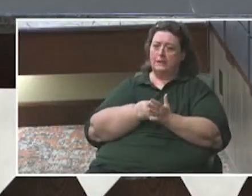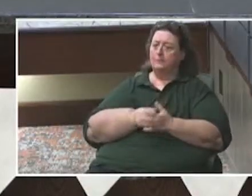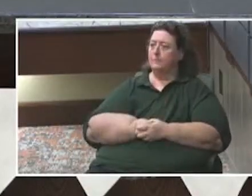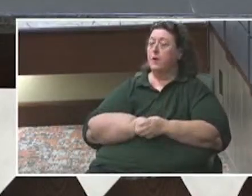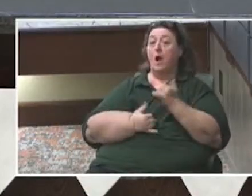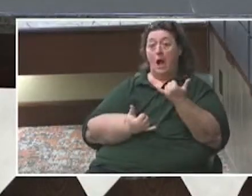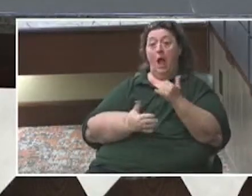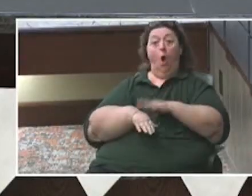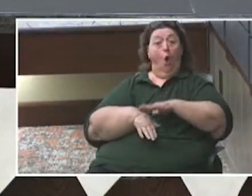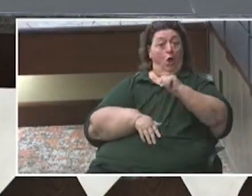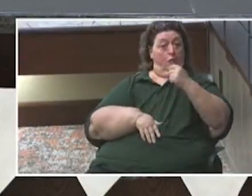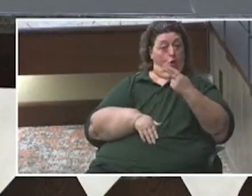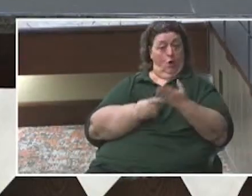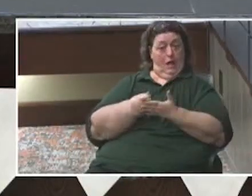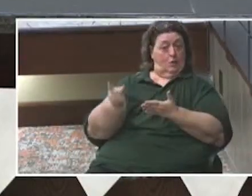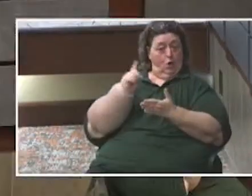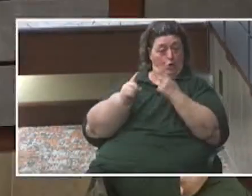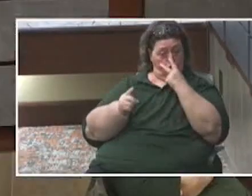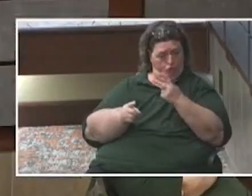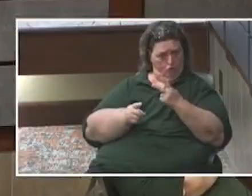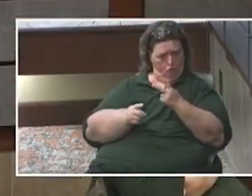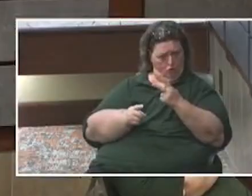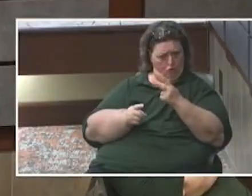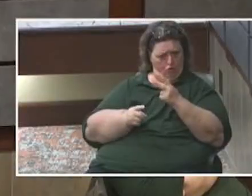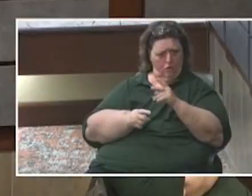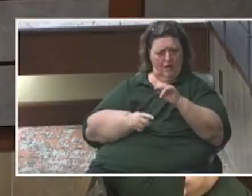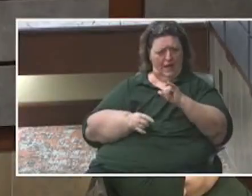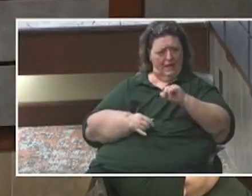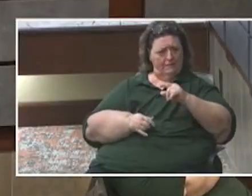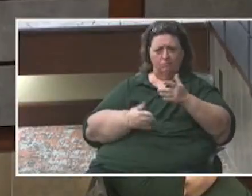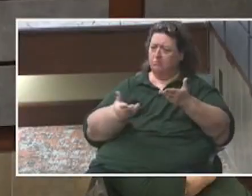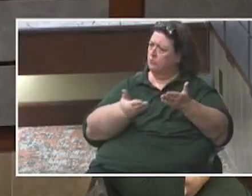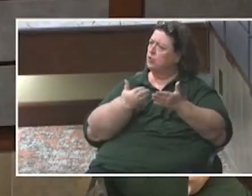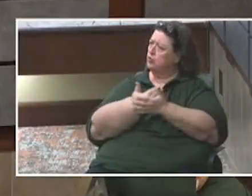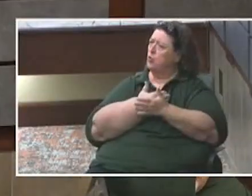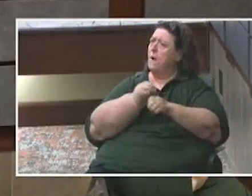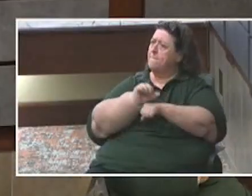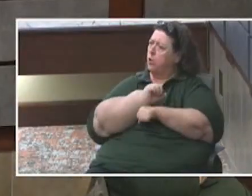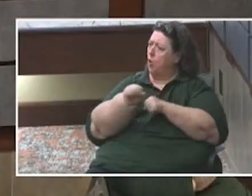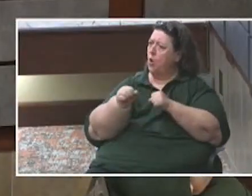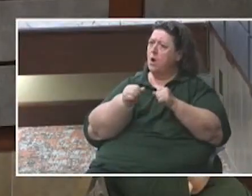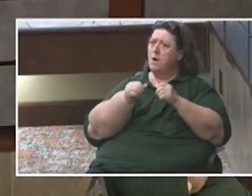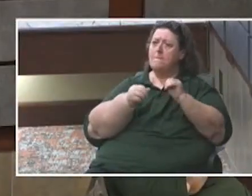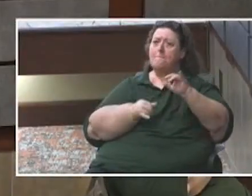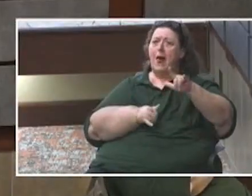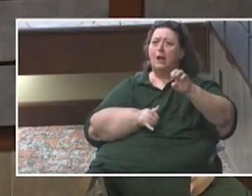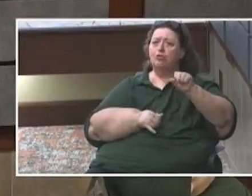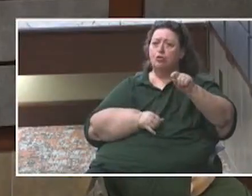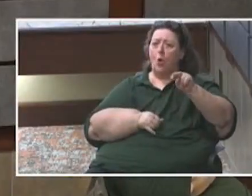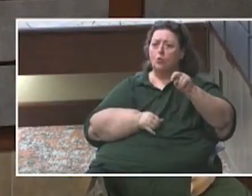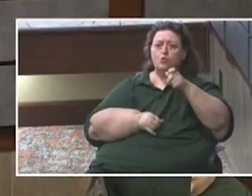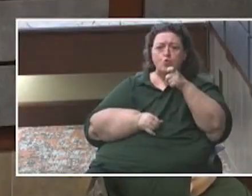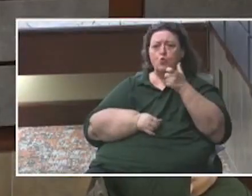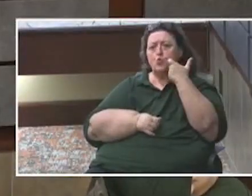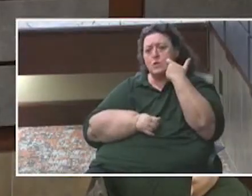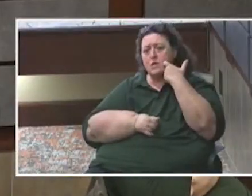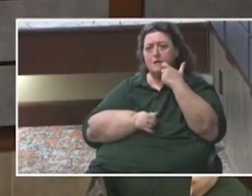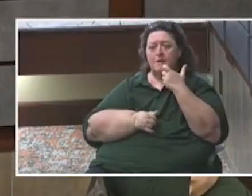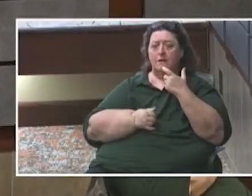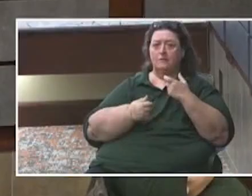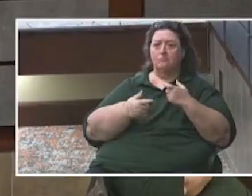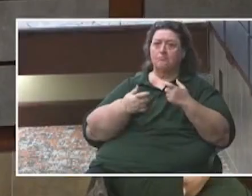Then on Thursday, last week, we celebrated the inaugural Employee Anniversary Milestones Luncheon, recognizing employees who recently celebrated a